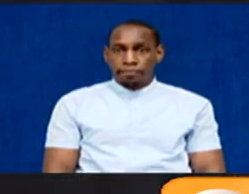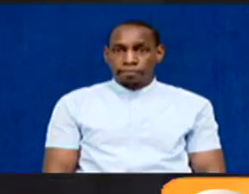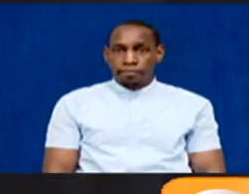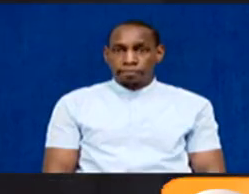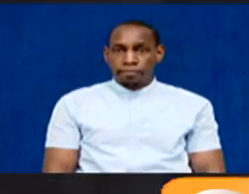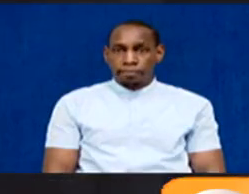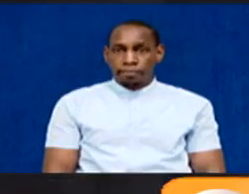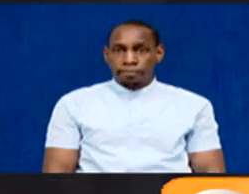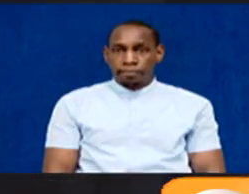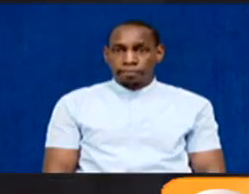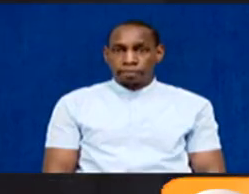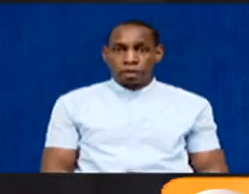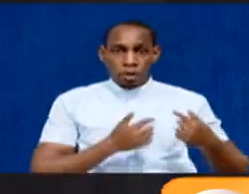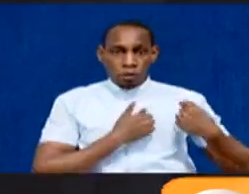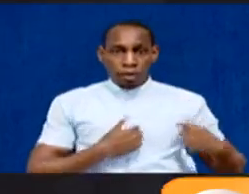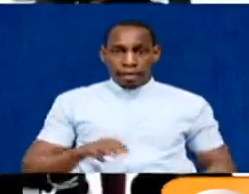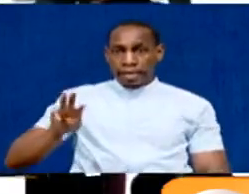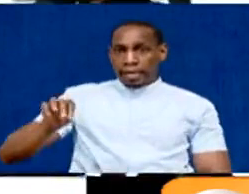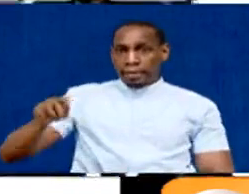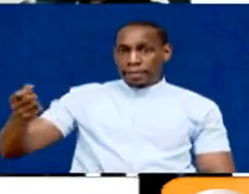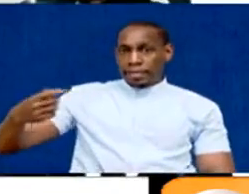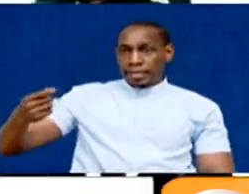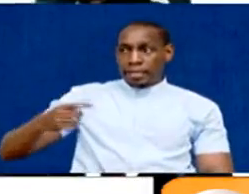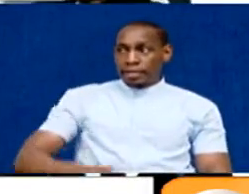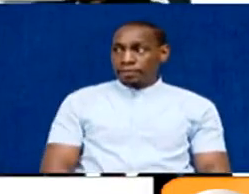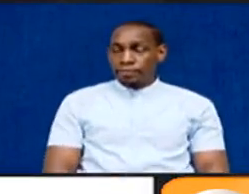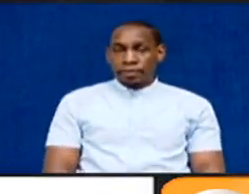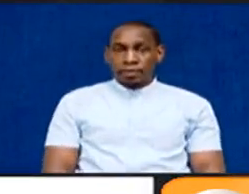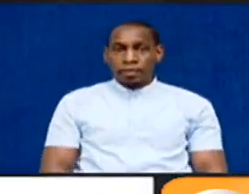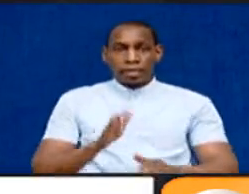Ukona upendo kwa hatika wa bunge na mshahara.